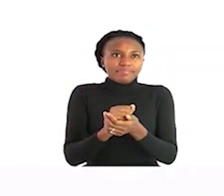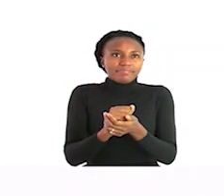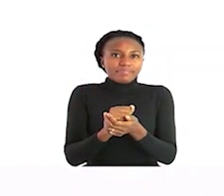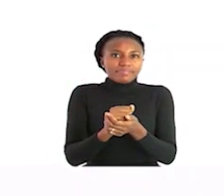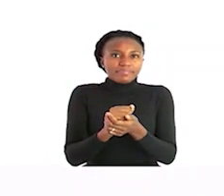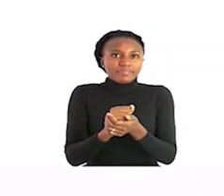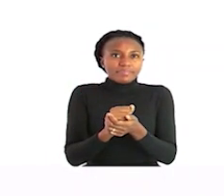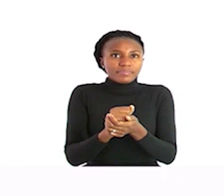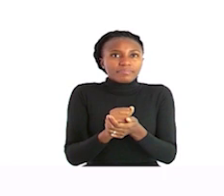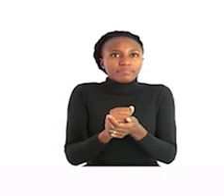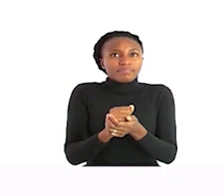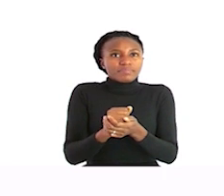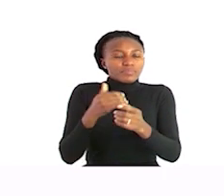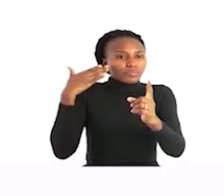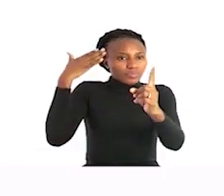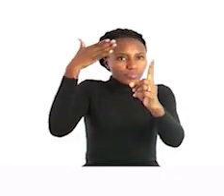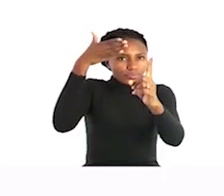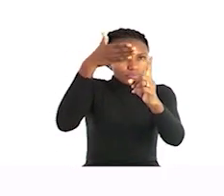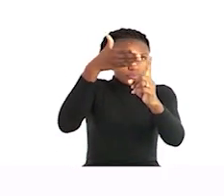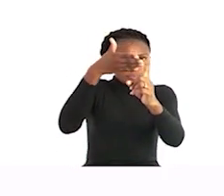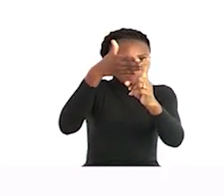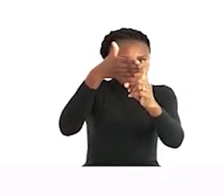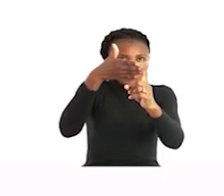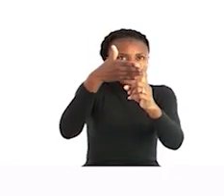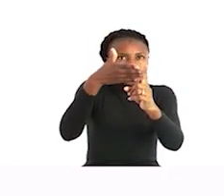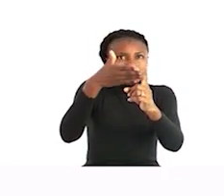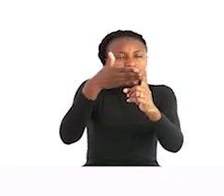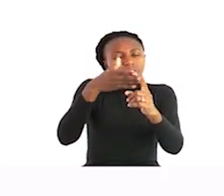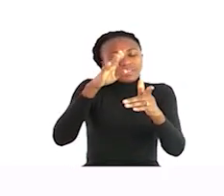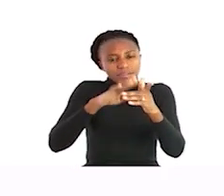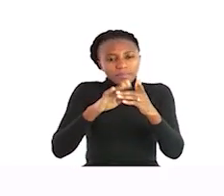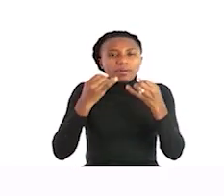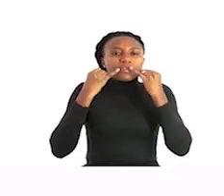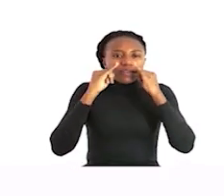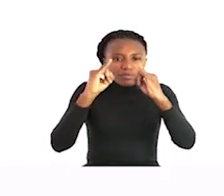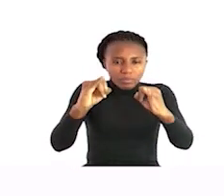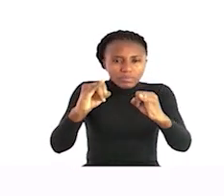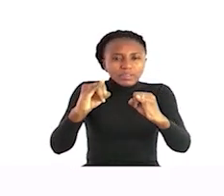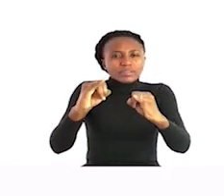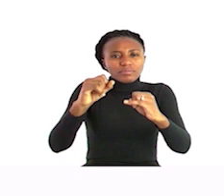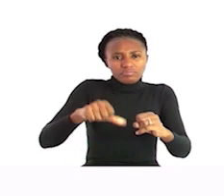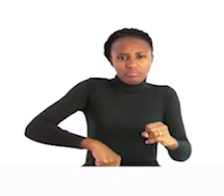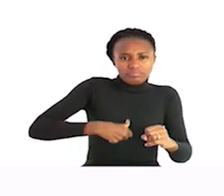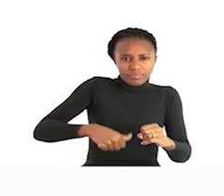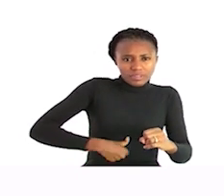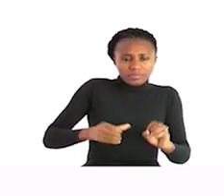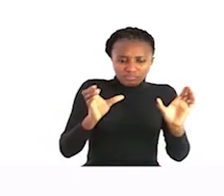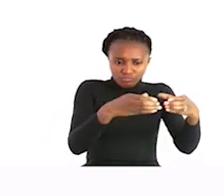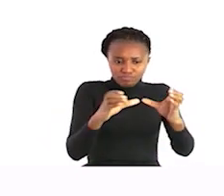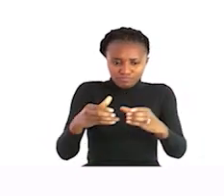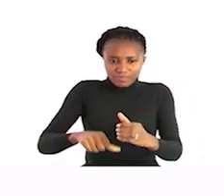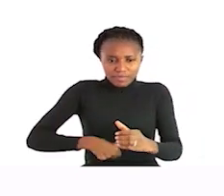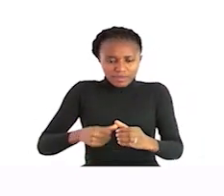Right. Our learning objective for today is know basic information about diseases, types of diseases, the methods